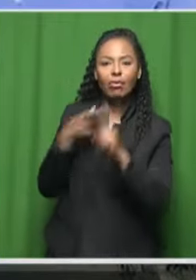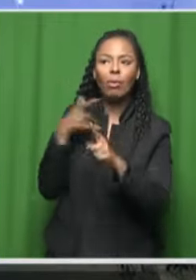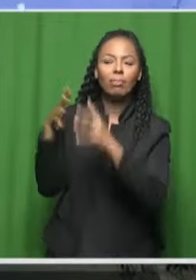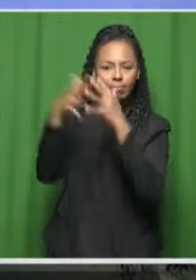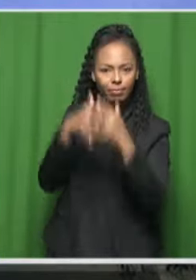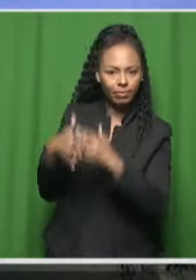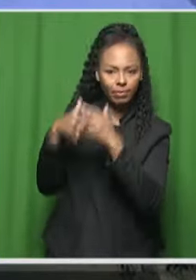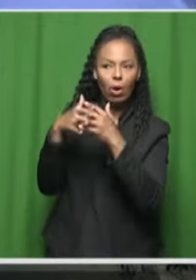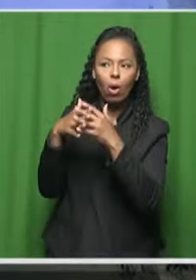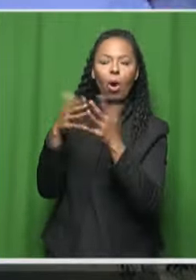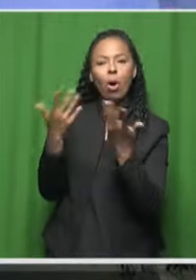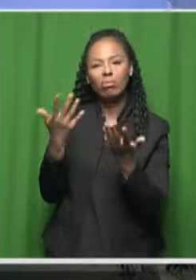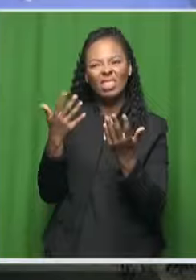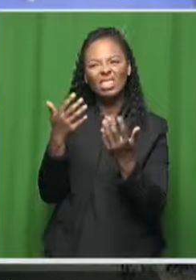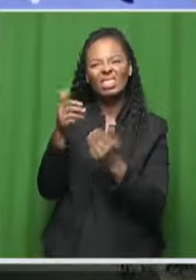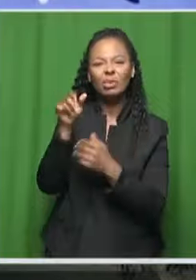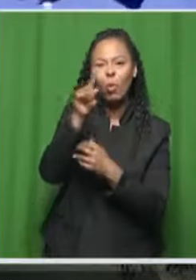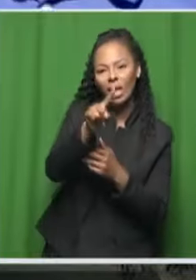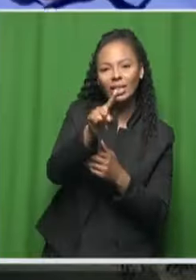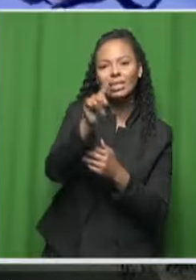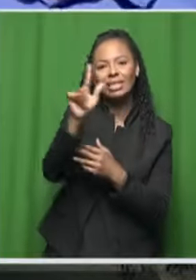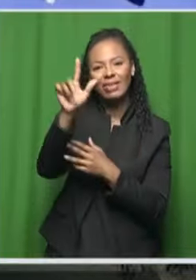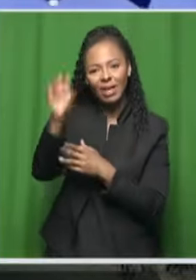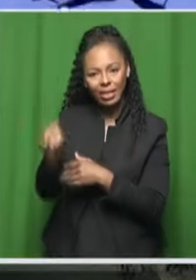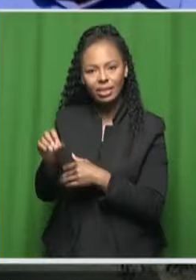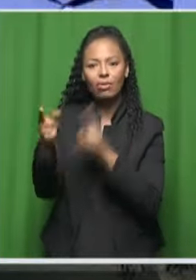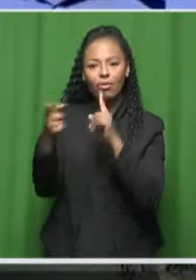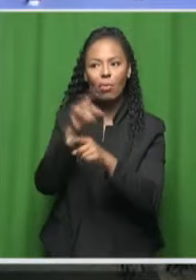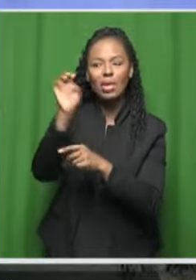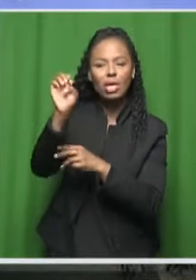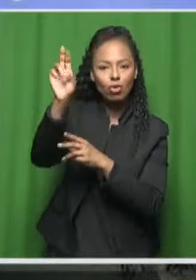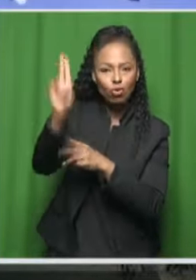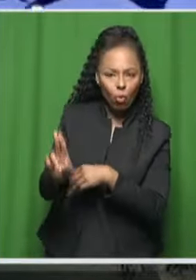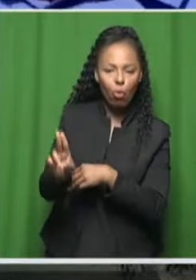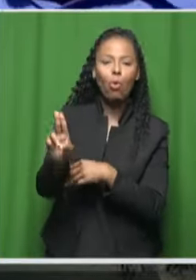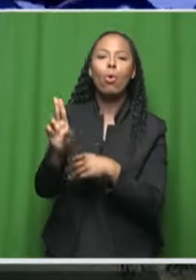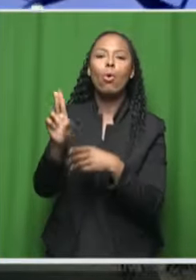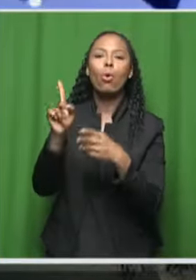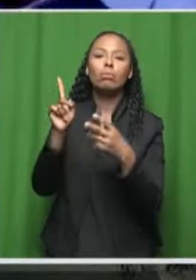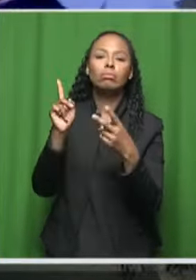160, almost 170 from the EU and other